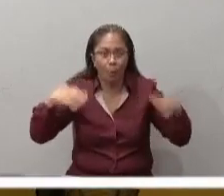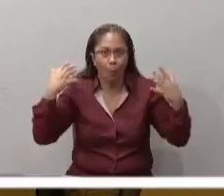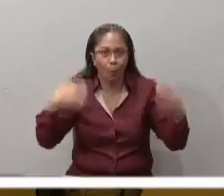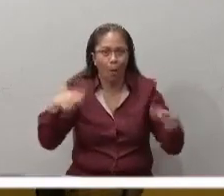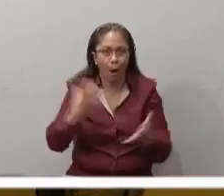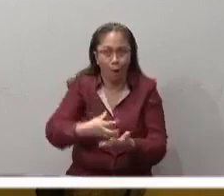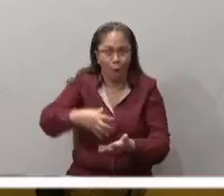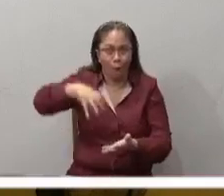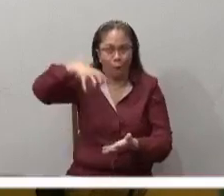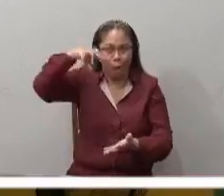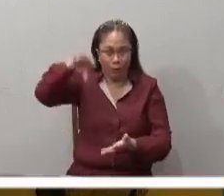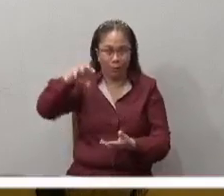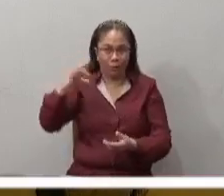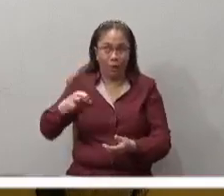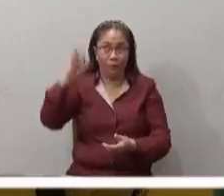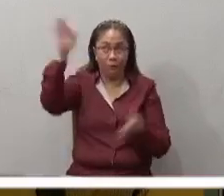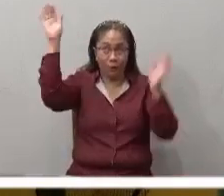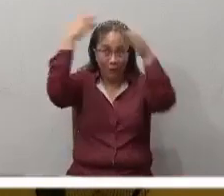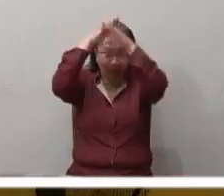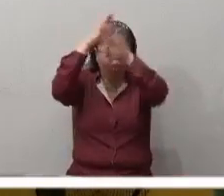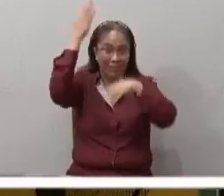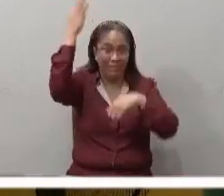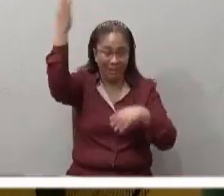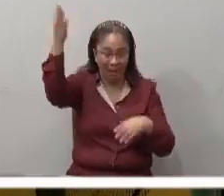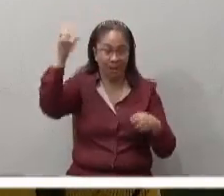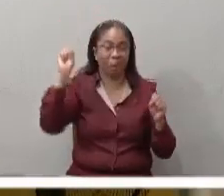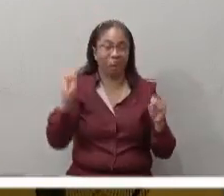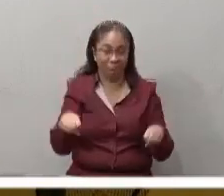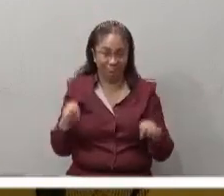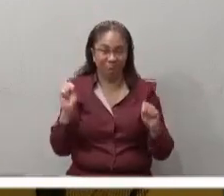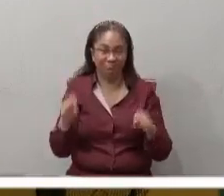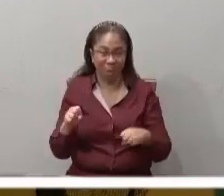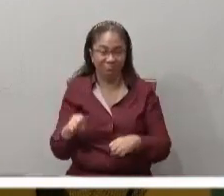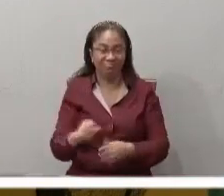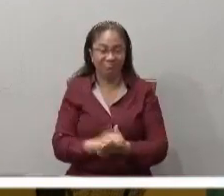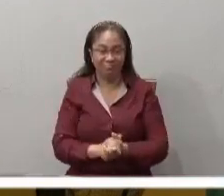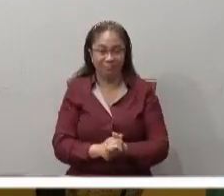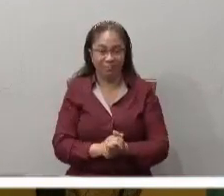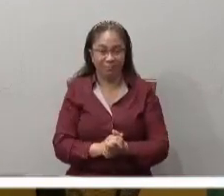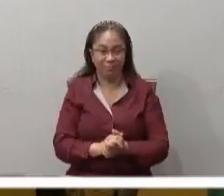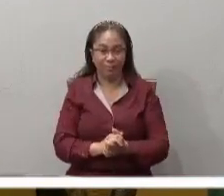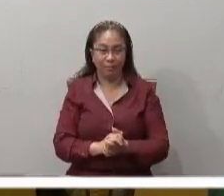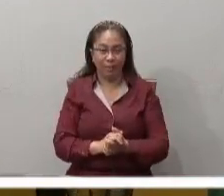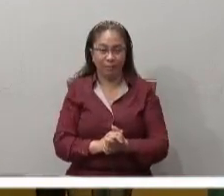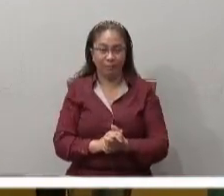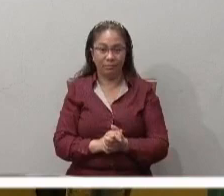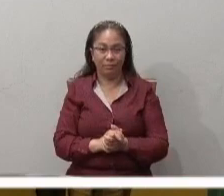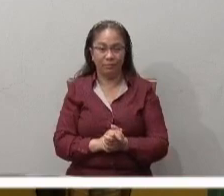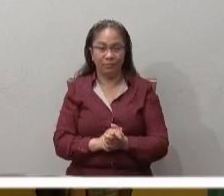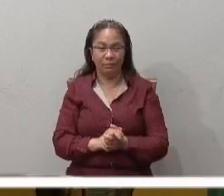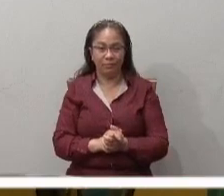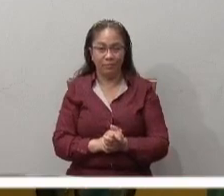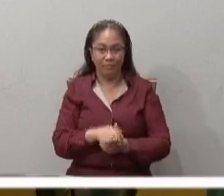is fragrant when you come into the banquet in heaven, and you will receive a place in honor.